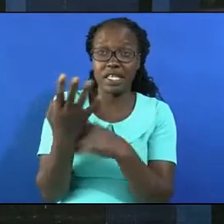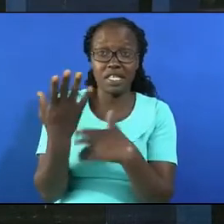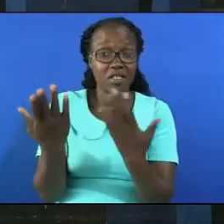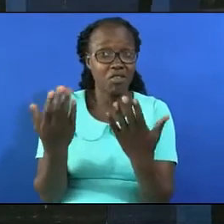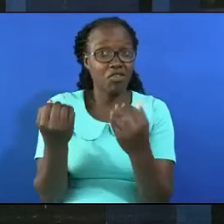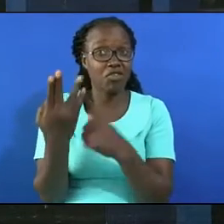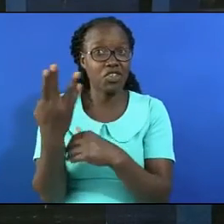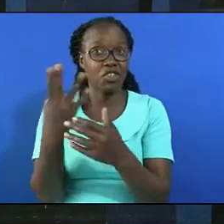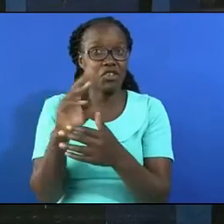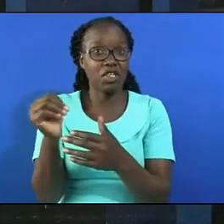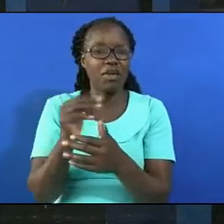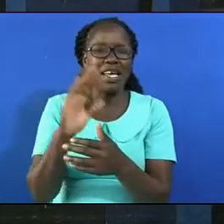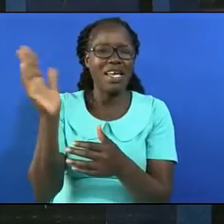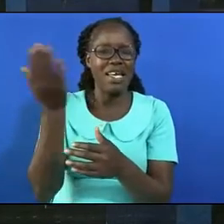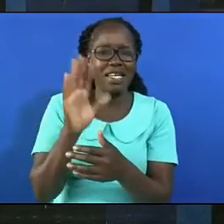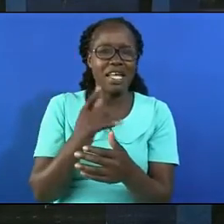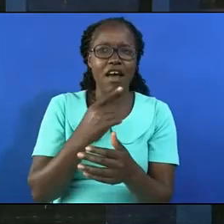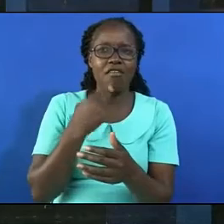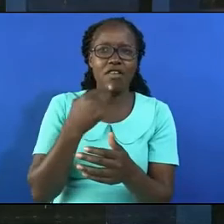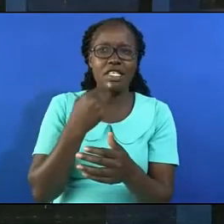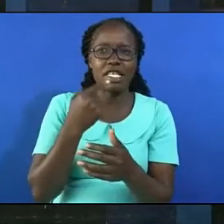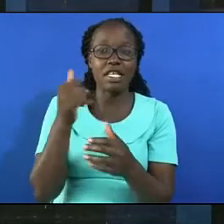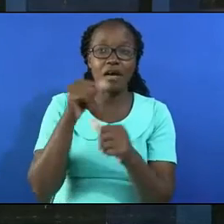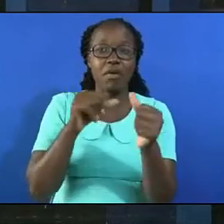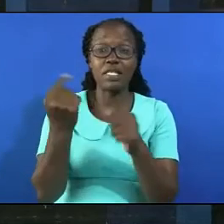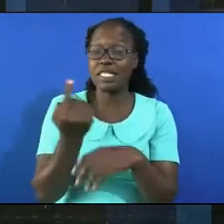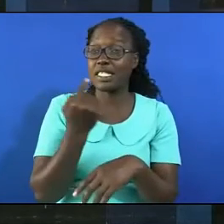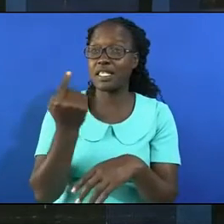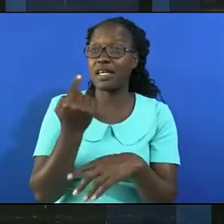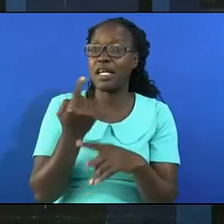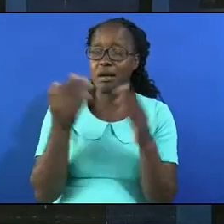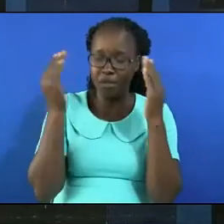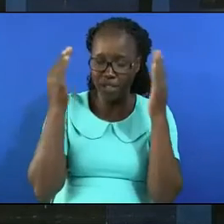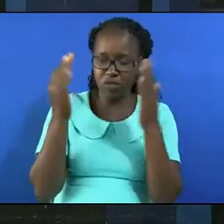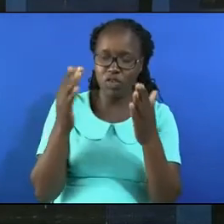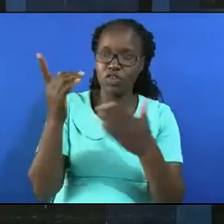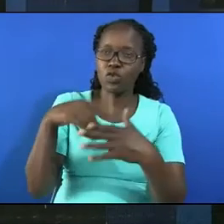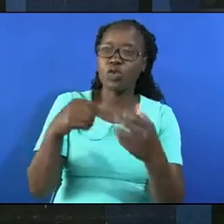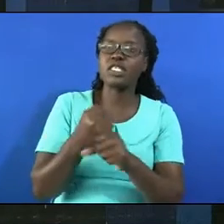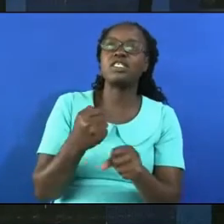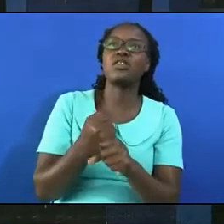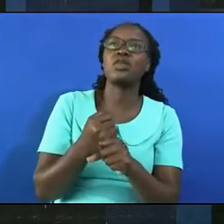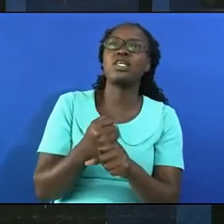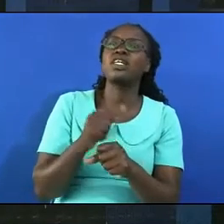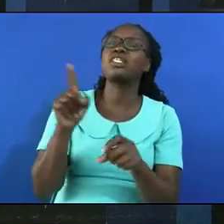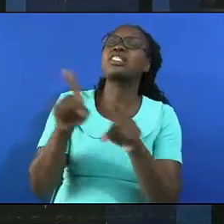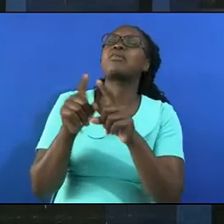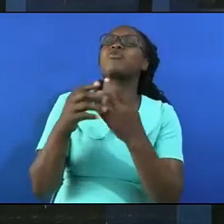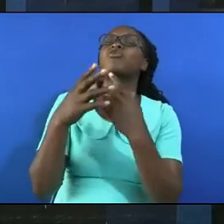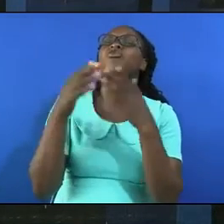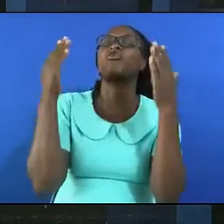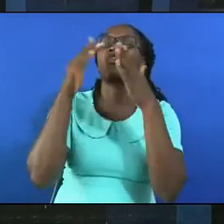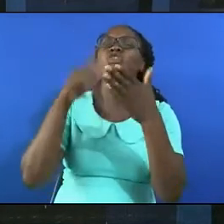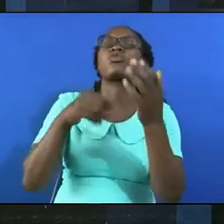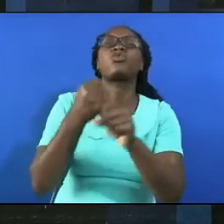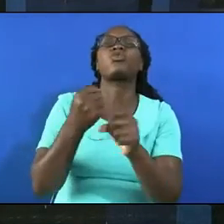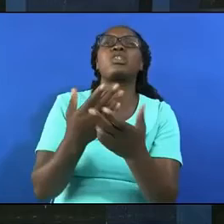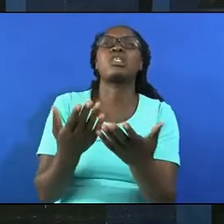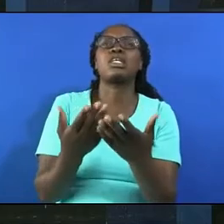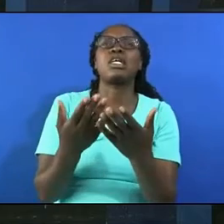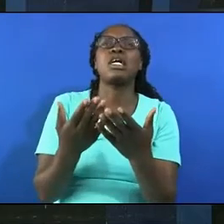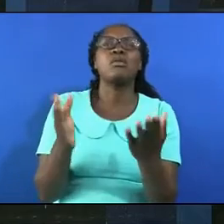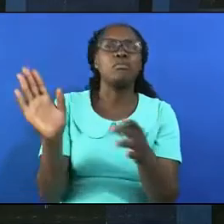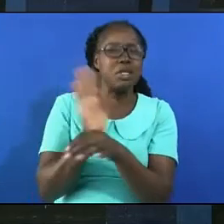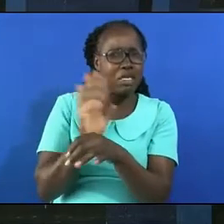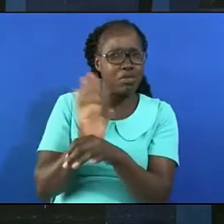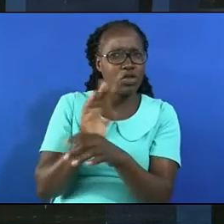14 of them, he does not make a reference to his singleness. He is focused on what he's doing. Can't you focus on what you are doing? Be so busy